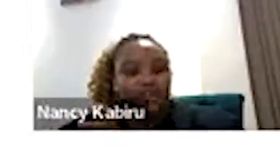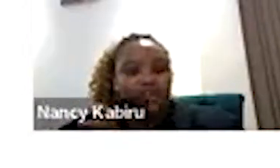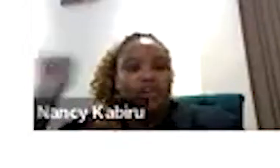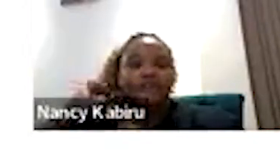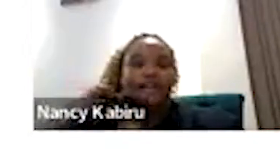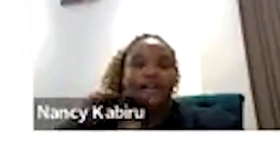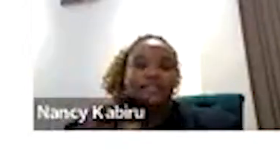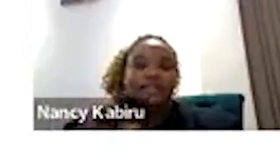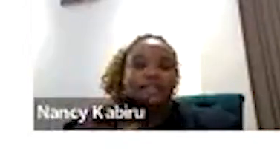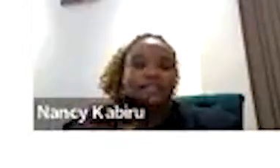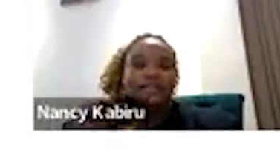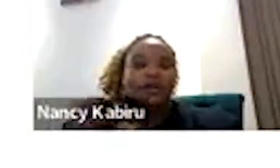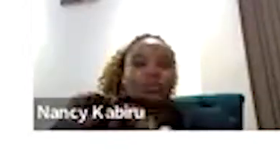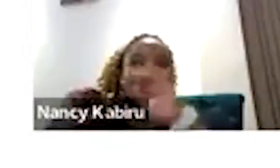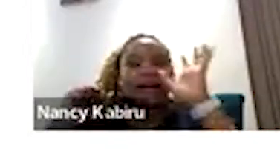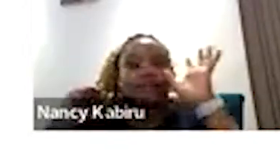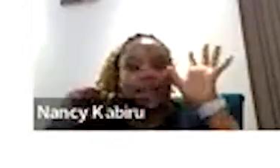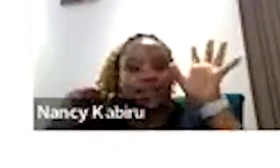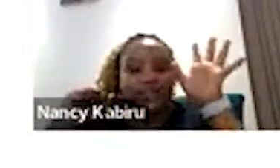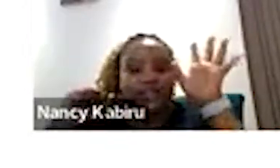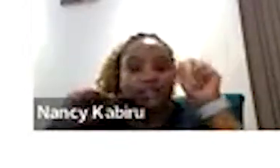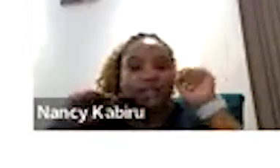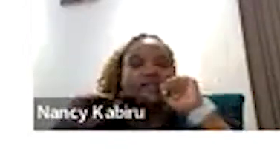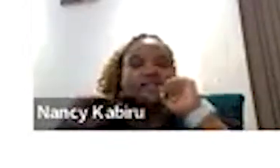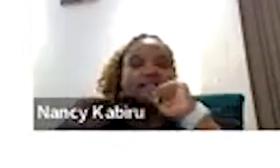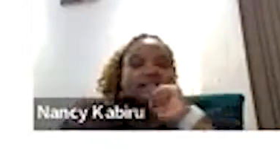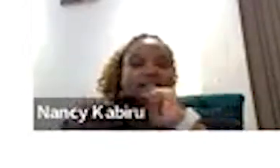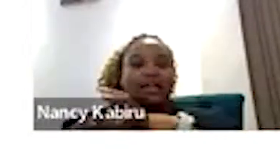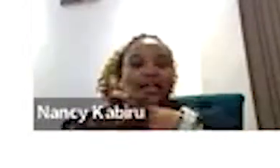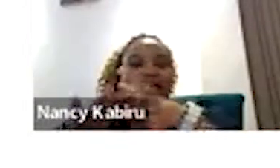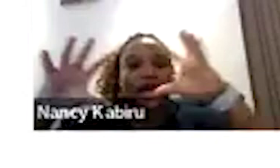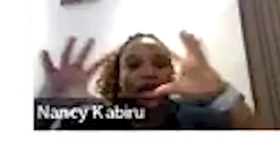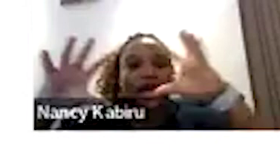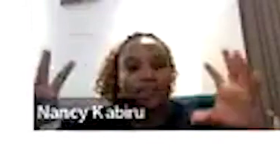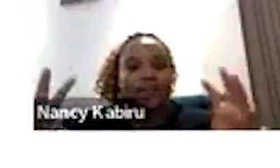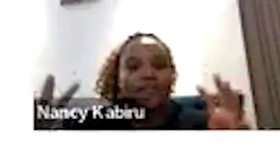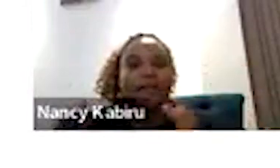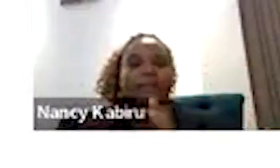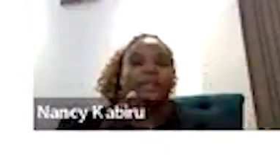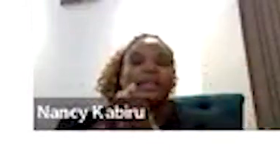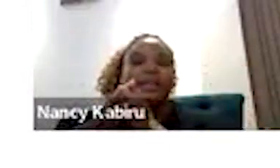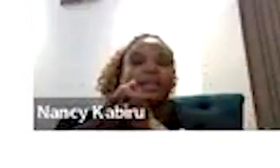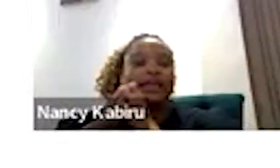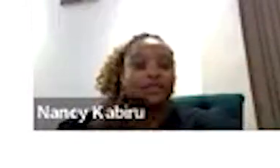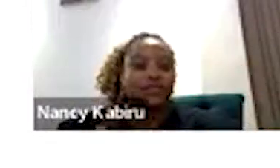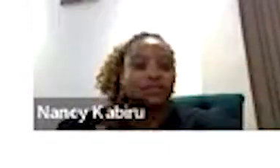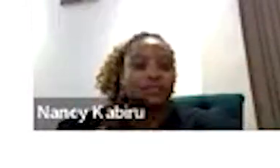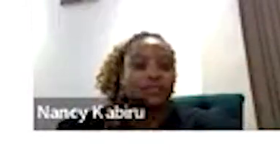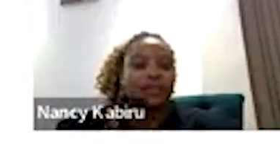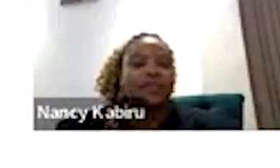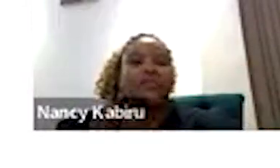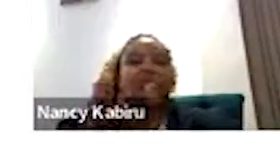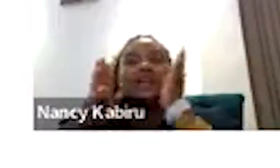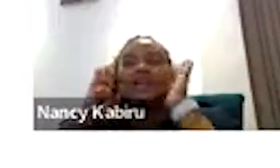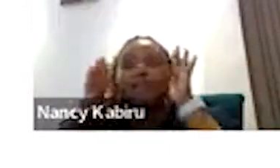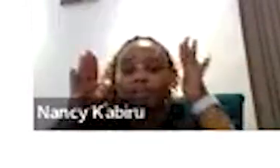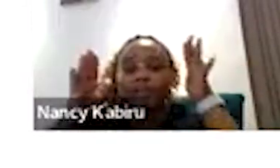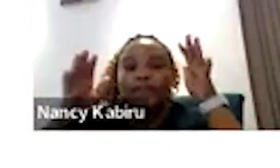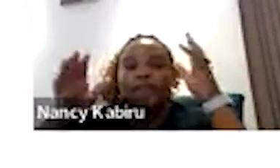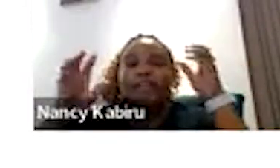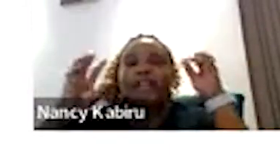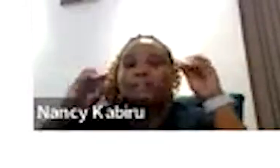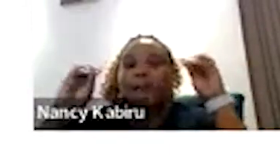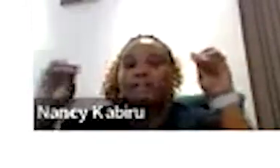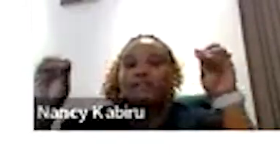have biological factors, we have life experiences, and we have family history. So